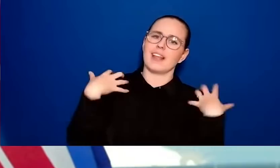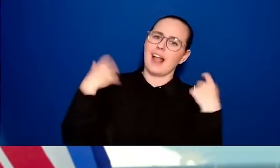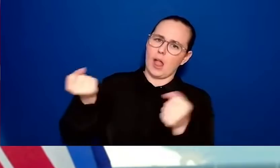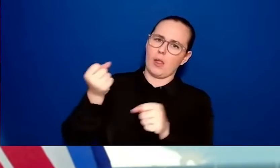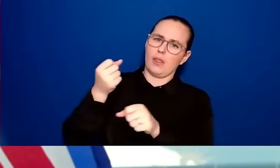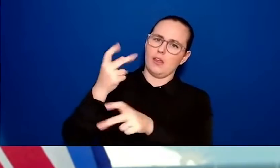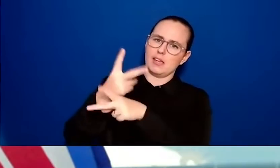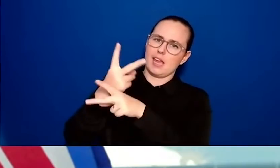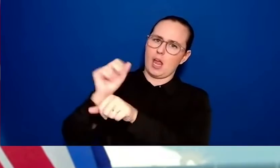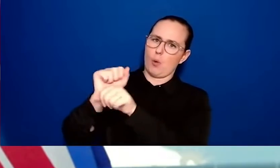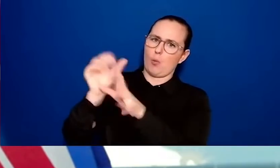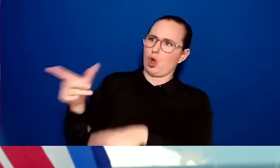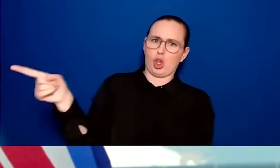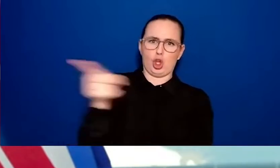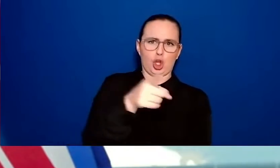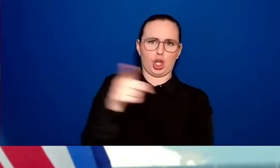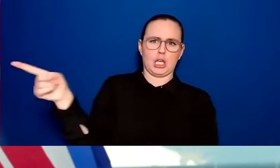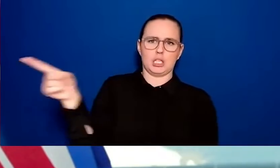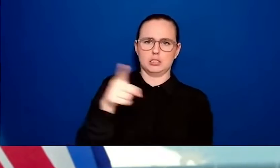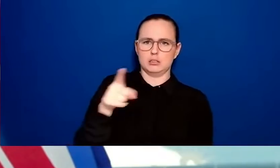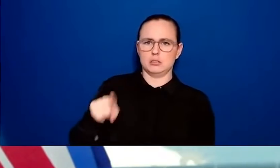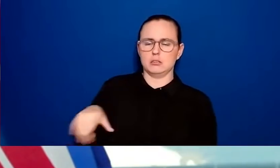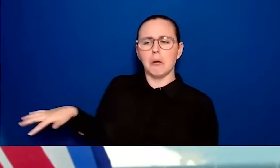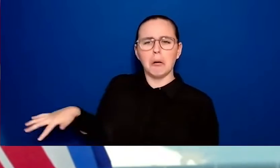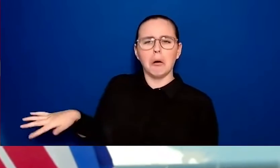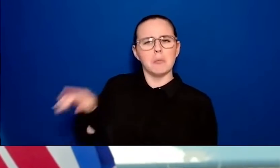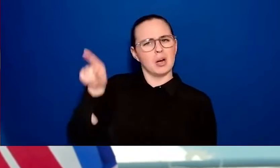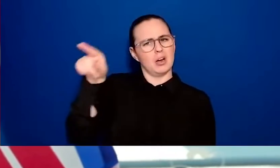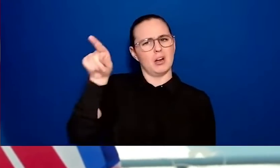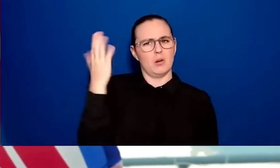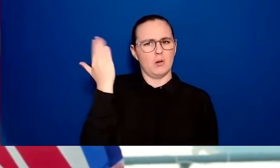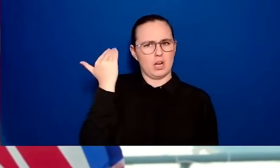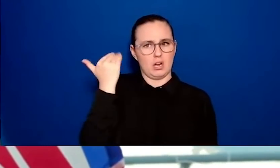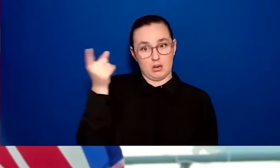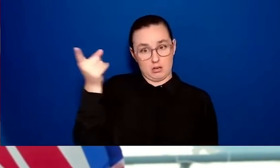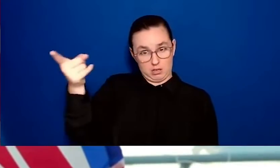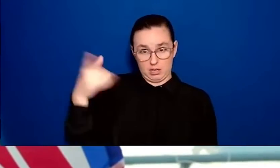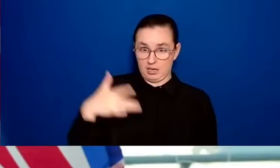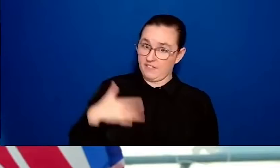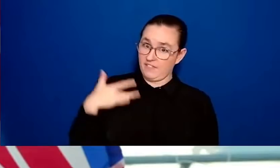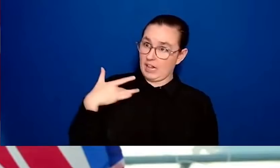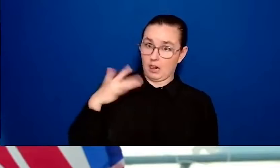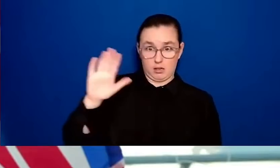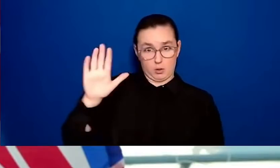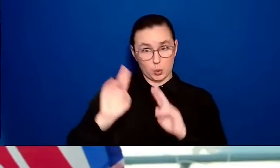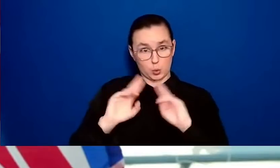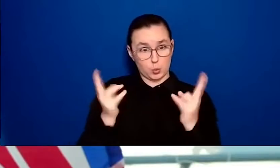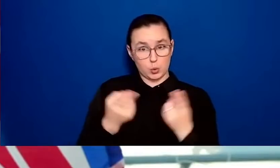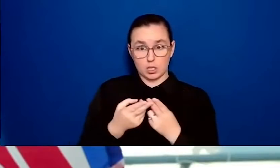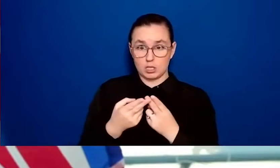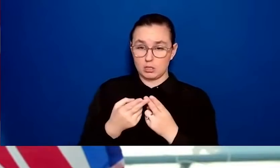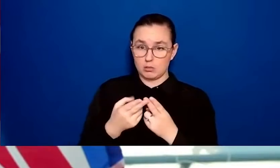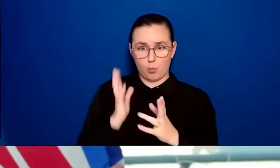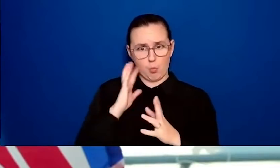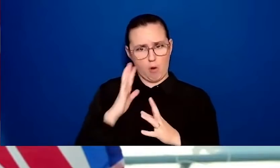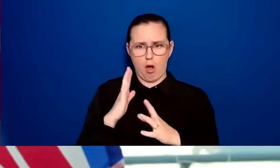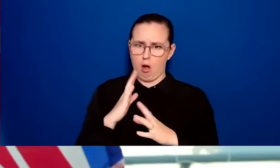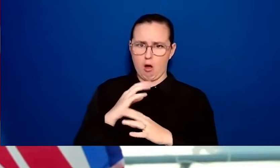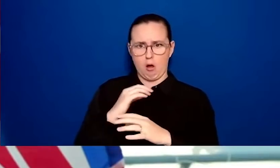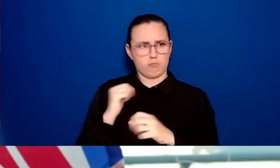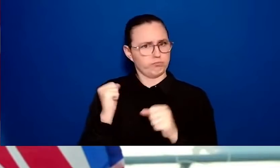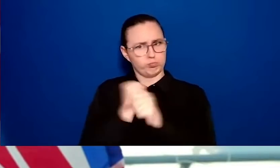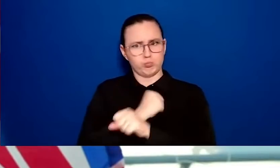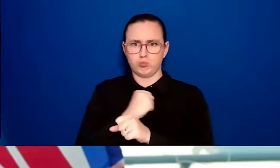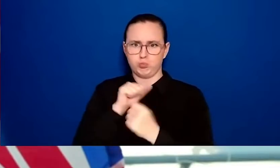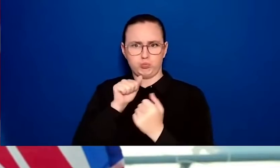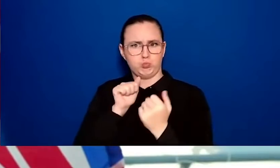from the healthcare unions that have in the past fought very hard against mandatory vaccines when it's